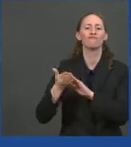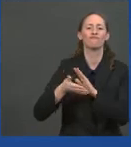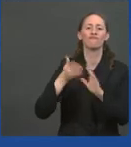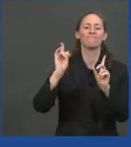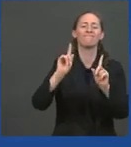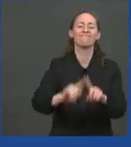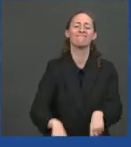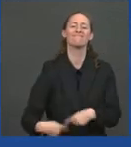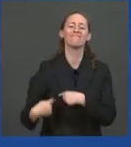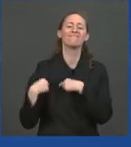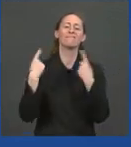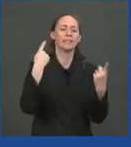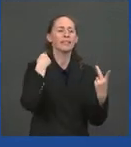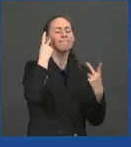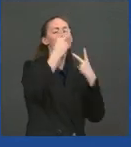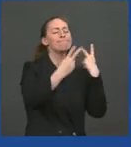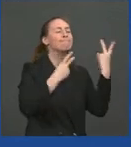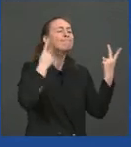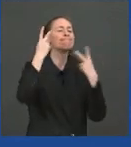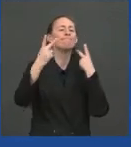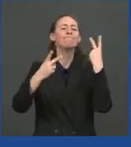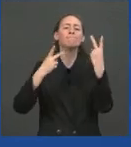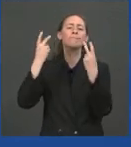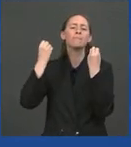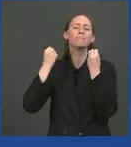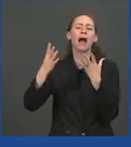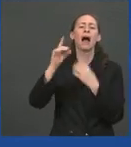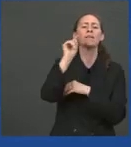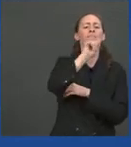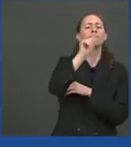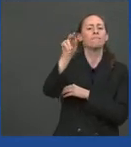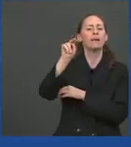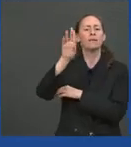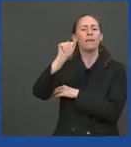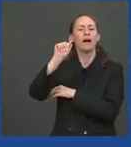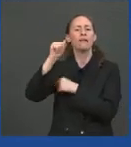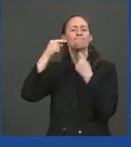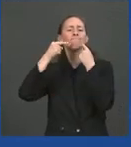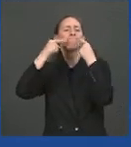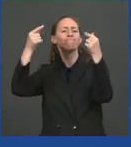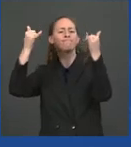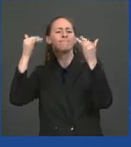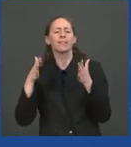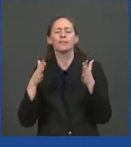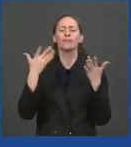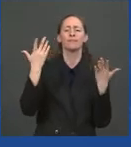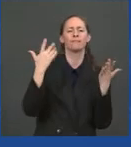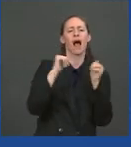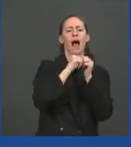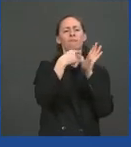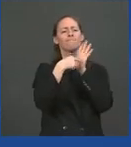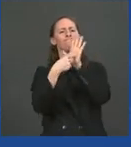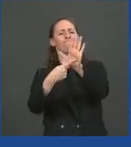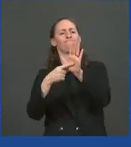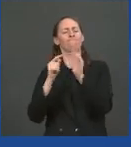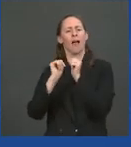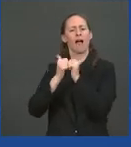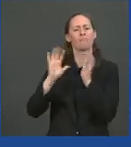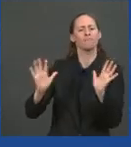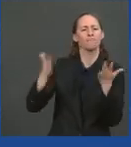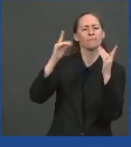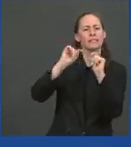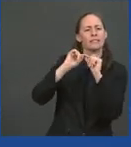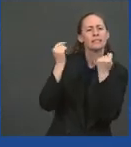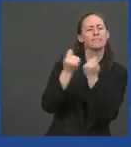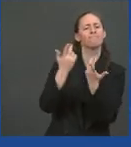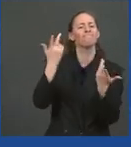define their eras with their styles and the play and their personalities. And we've seen a distinctly American game become